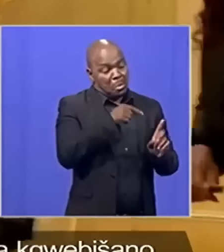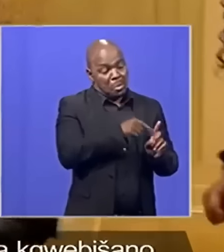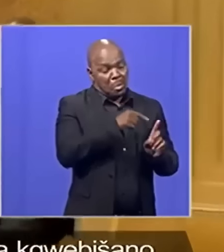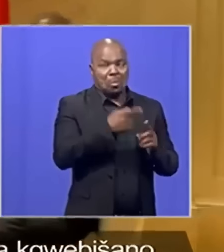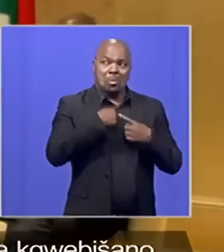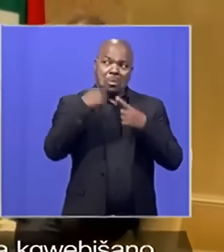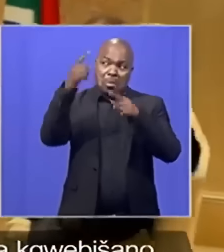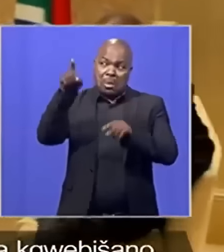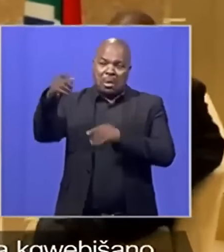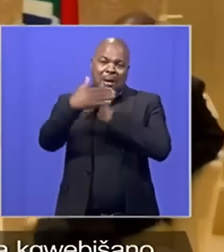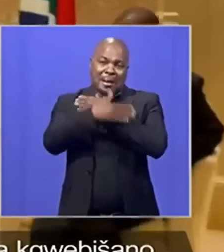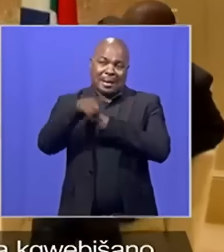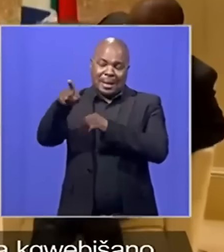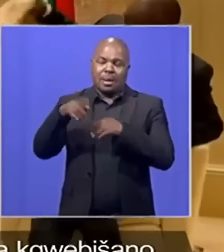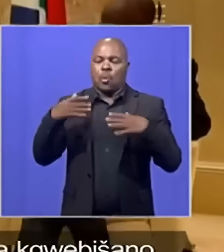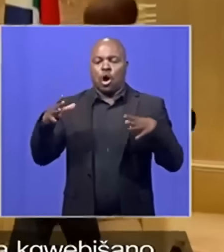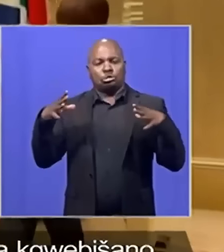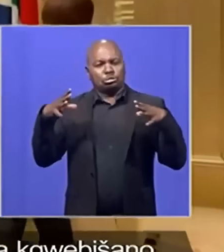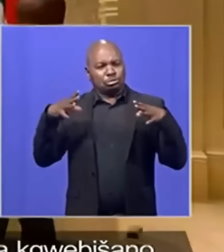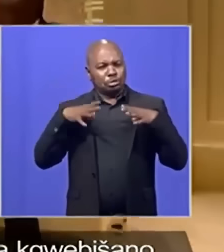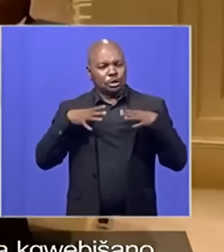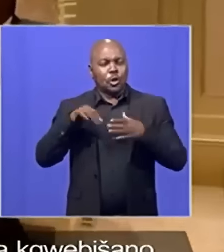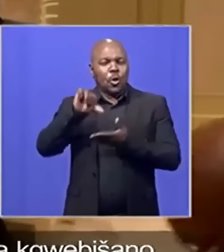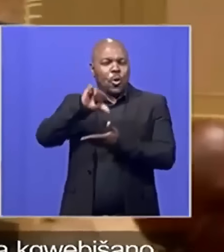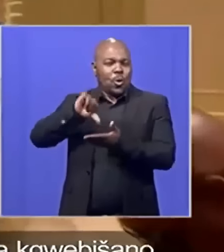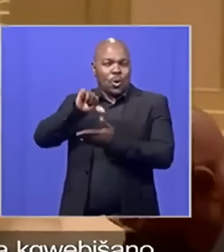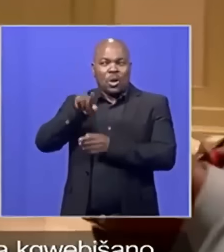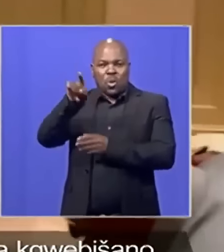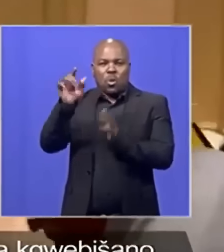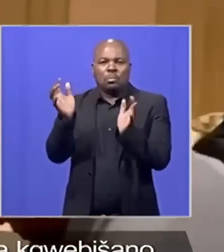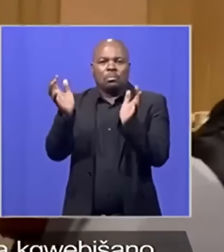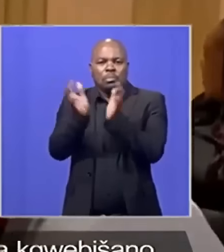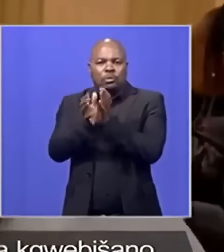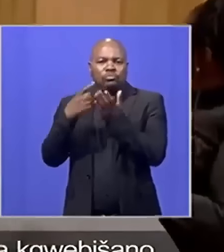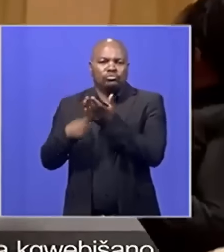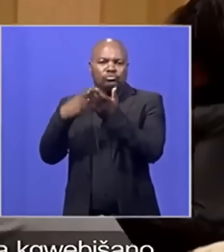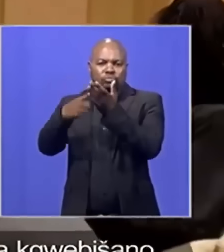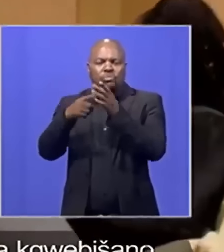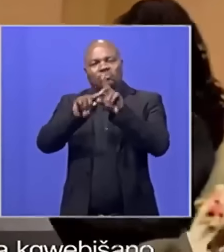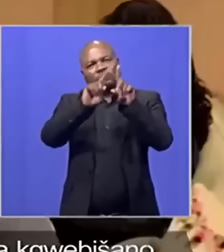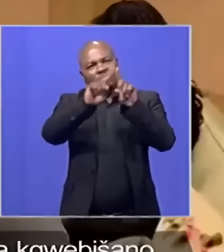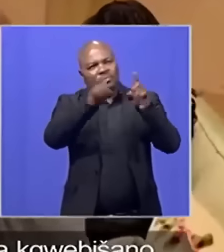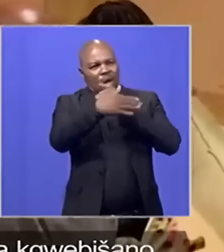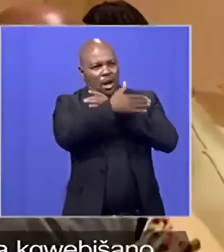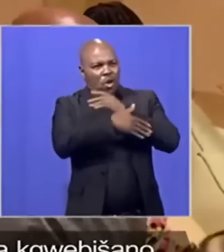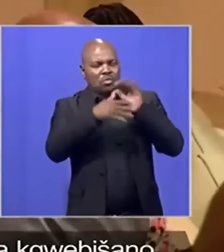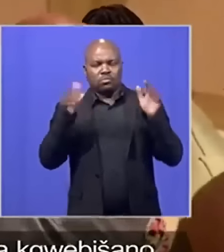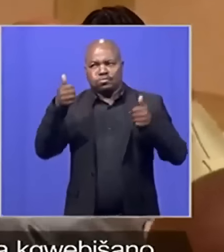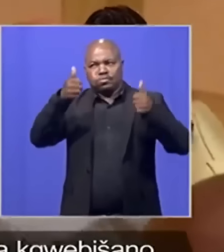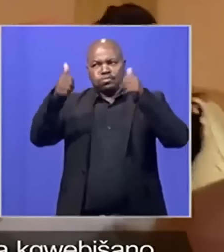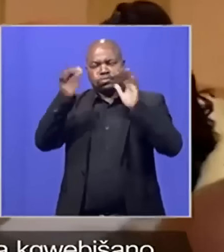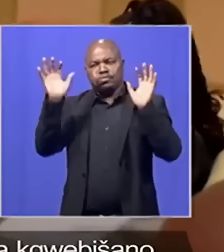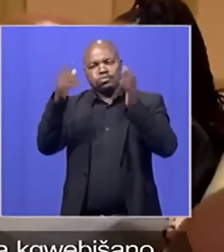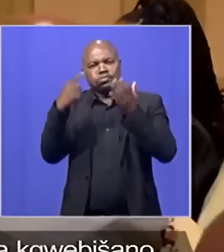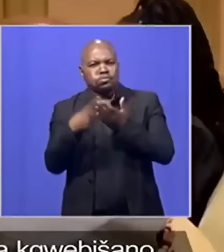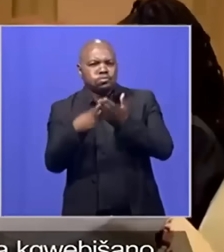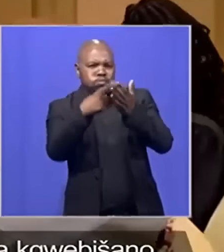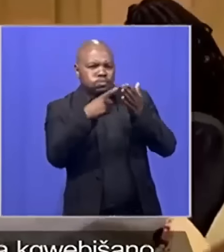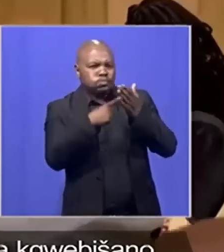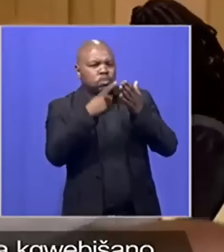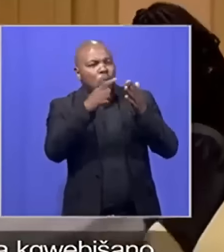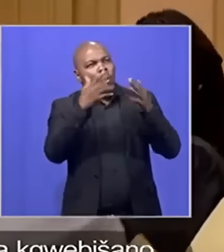oli, Mopresidente Ramaphosa o tla tšea karolo go sehlopha sa baetapele ba mebušo bao ba šetšanago le ponelopele ya go